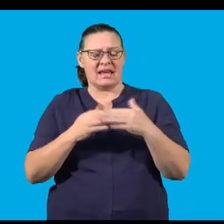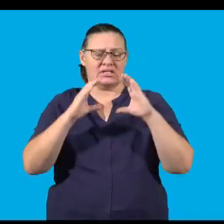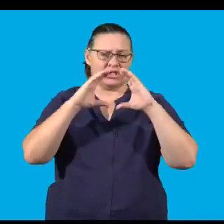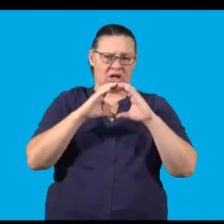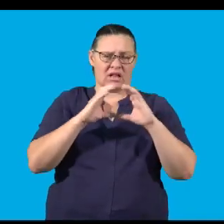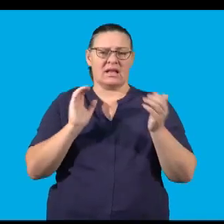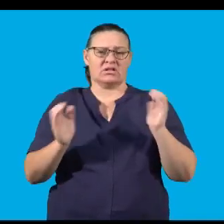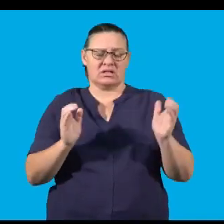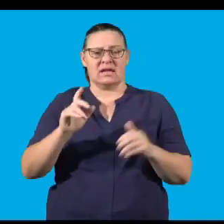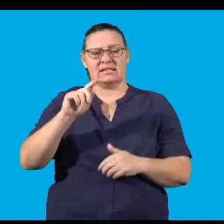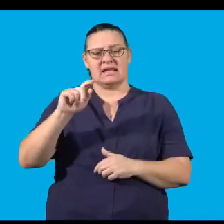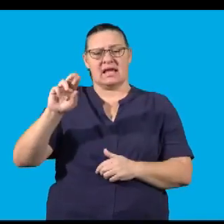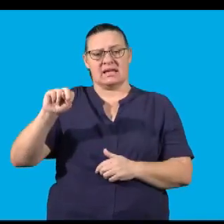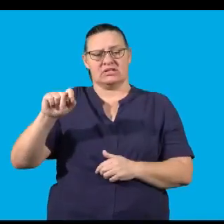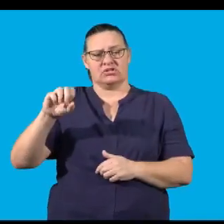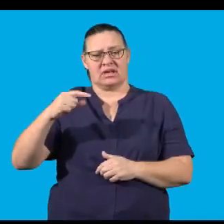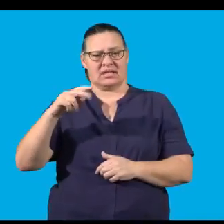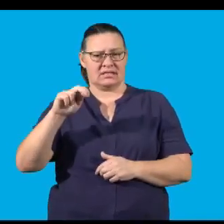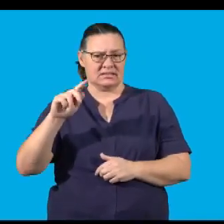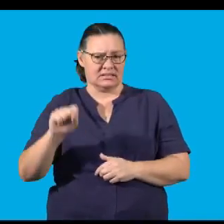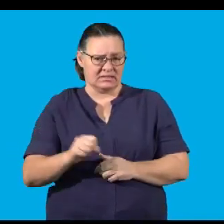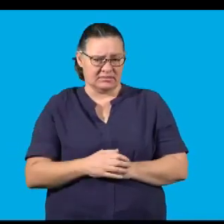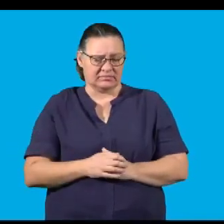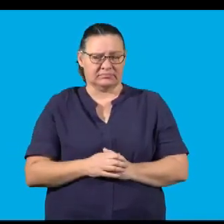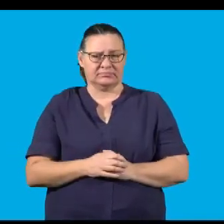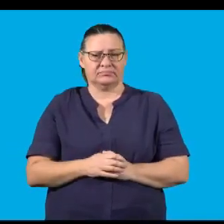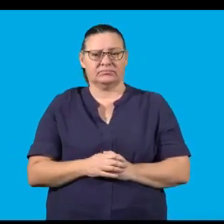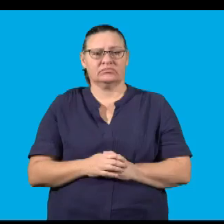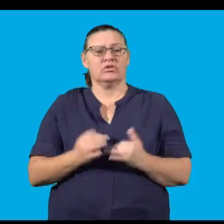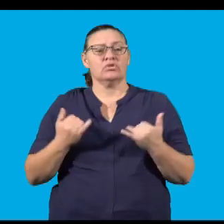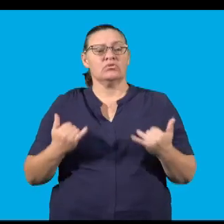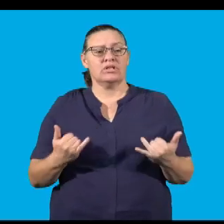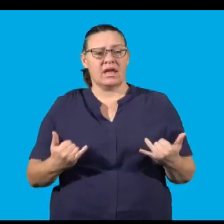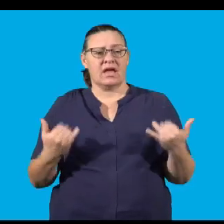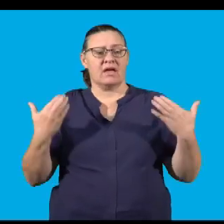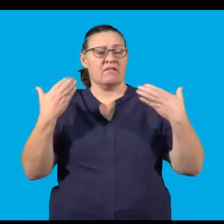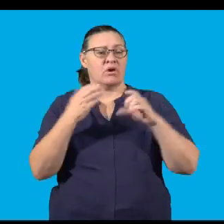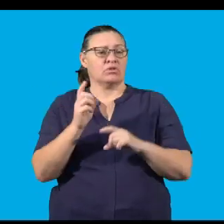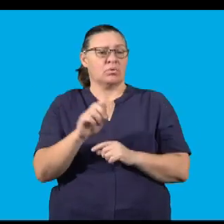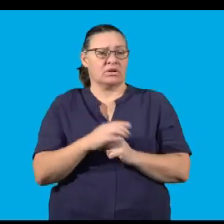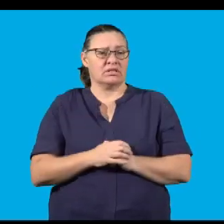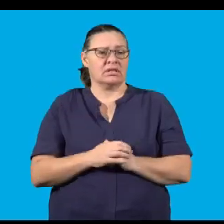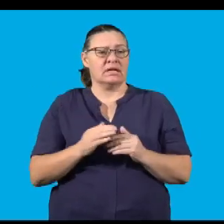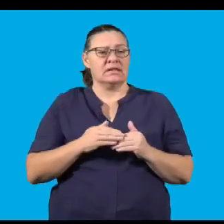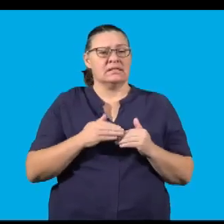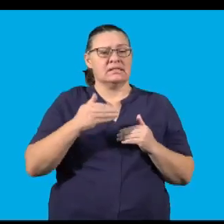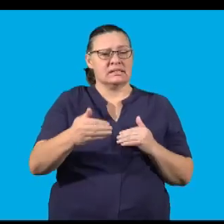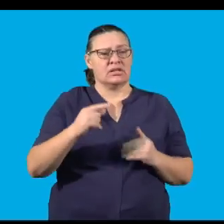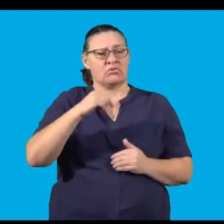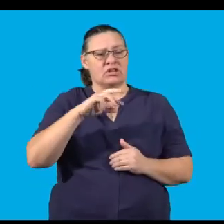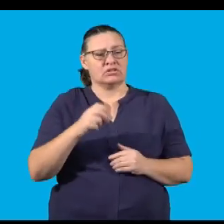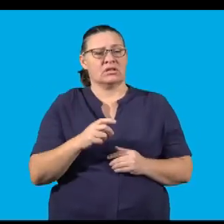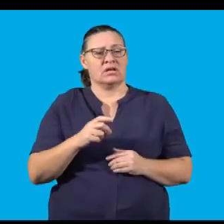circle, and equation of tangent to a circle. Today specifically, we're going to mainly focus on the first ones, which is distance,